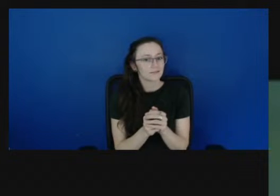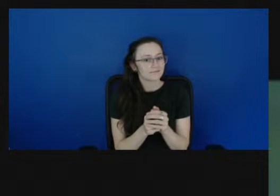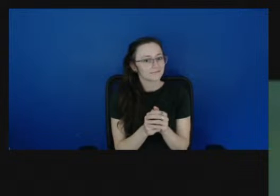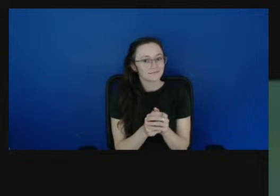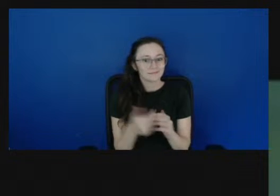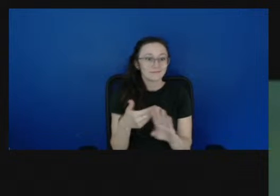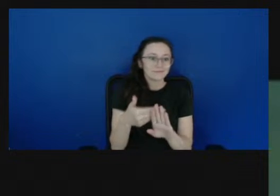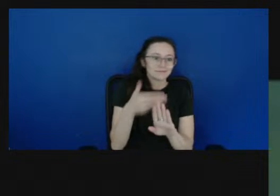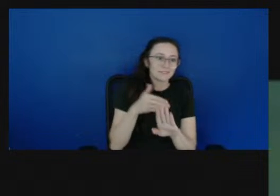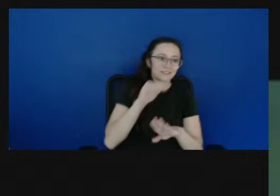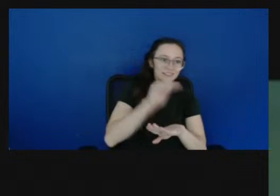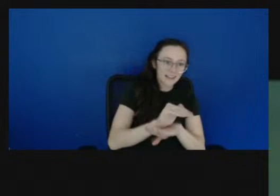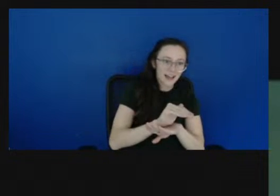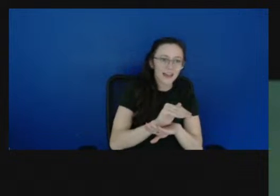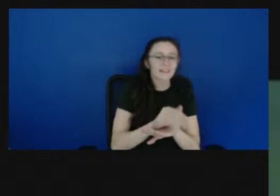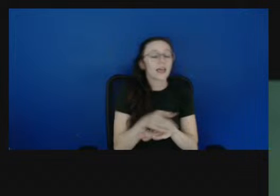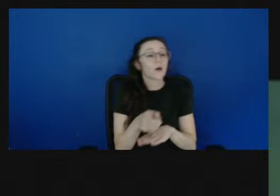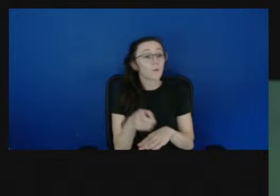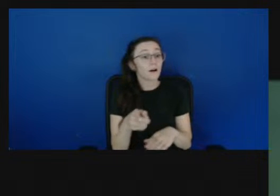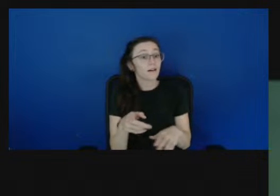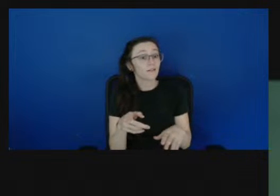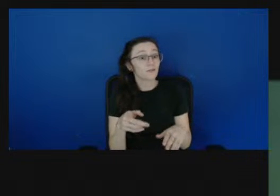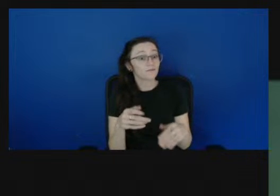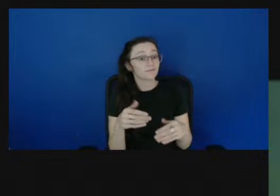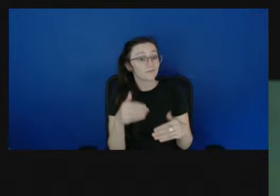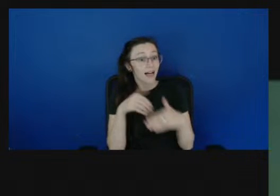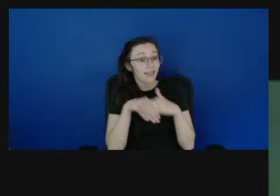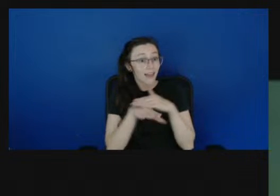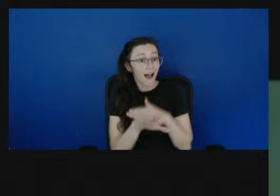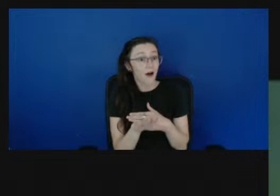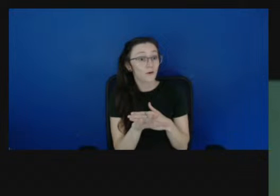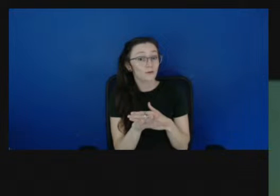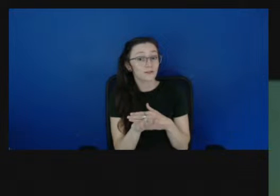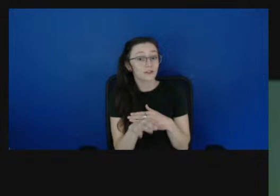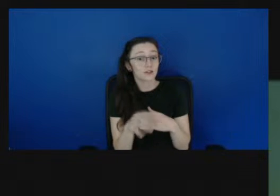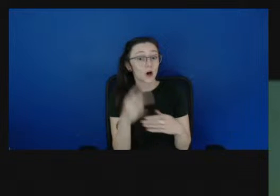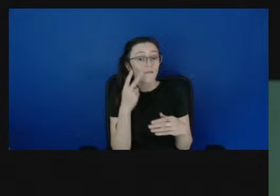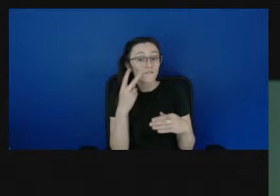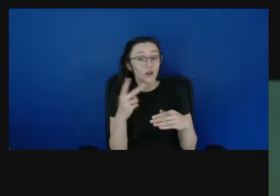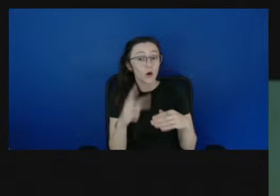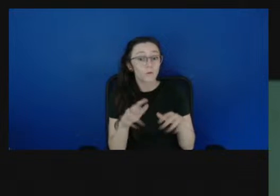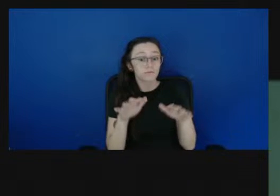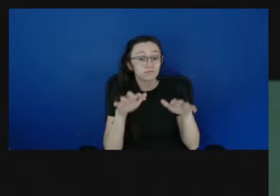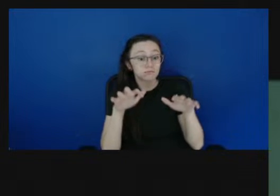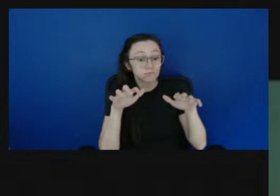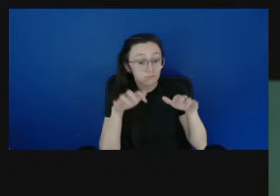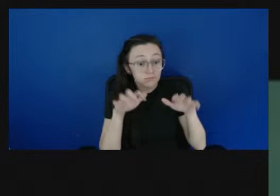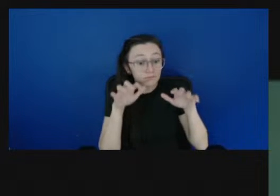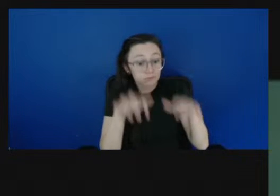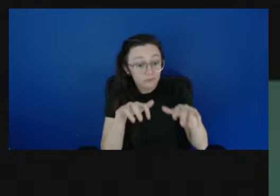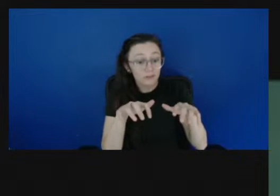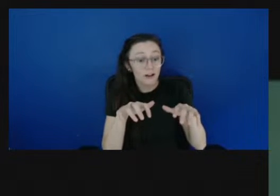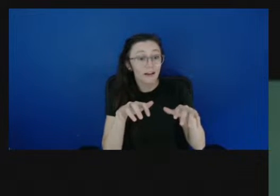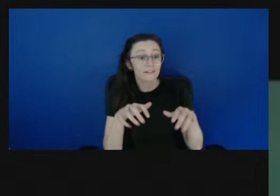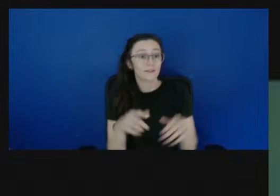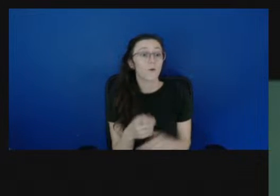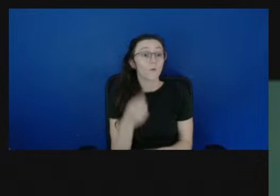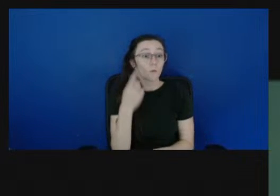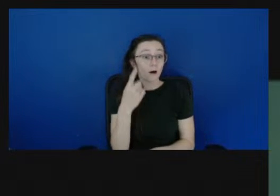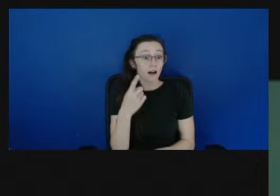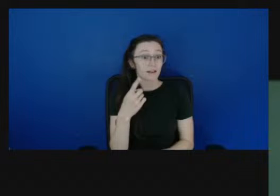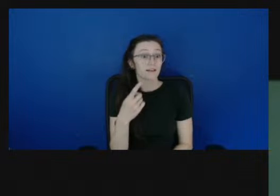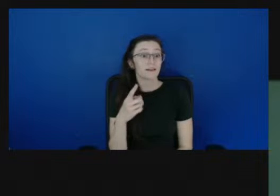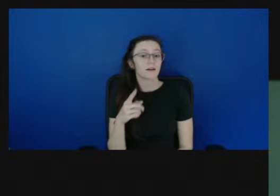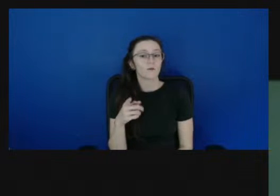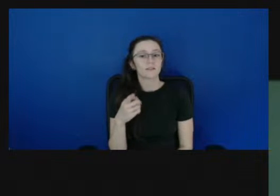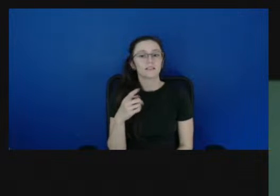drive members of the party right up to the bluff to view the eruption. One of the visitors was Major General John O'Ryan, a veteran of World